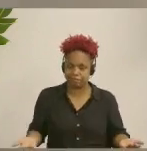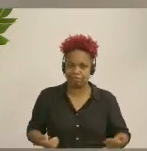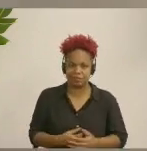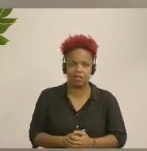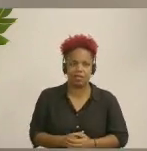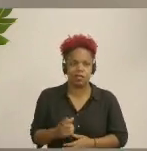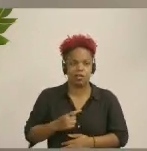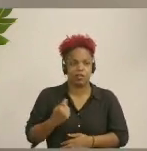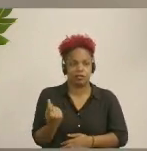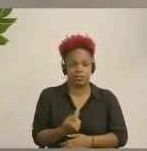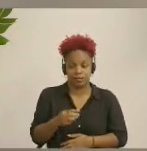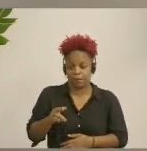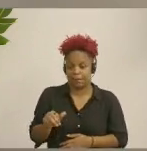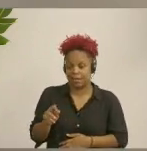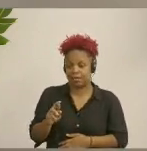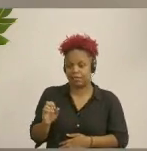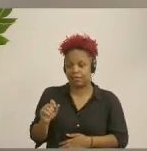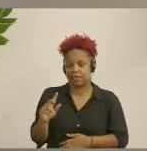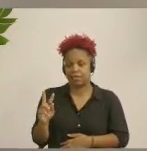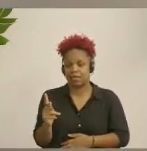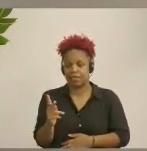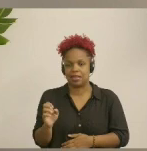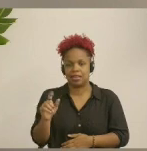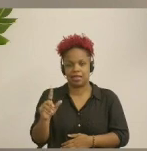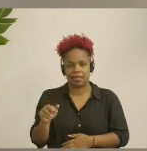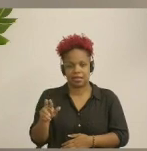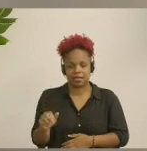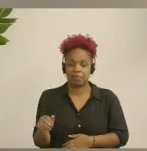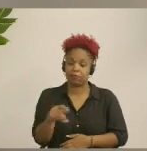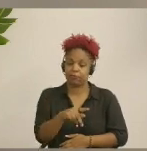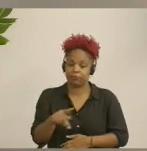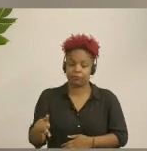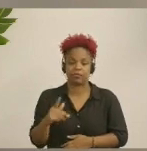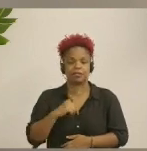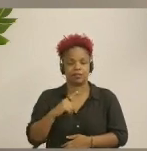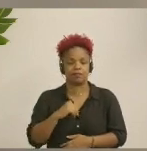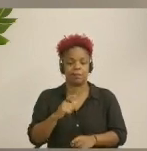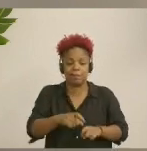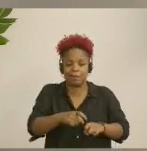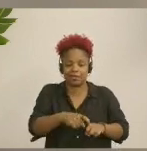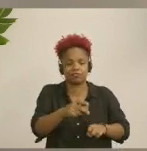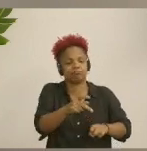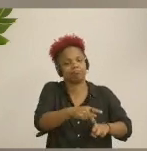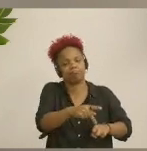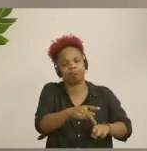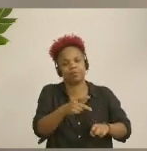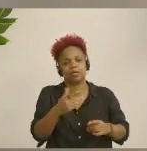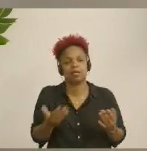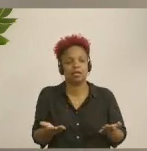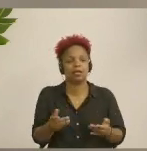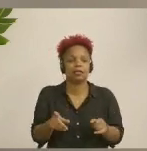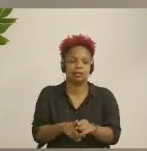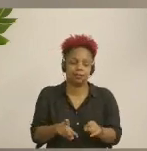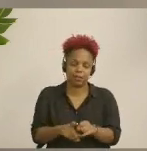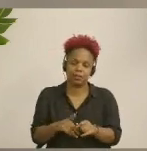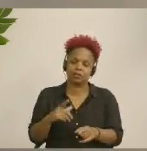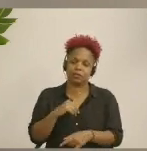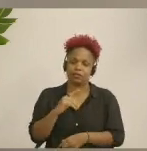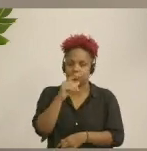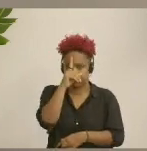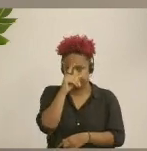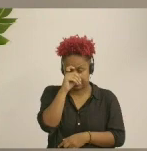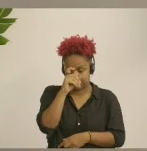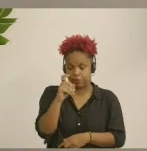who is professor of pediatrics and co-director at the Texas Children's Hospital Center for Vaccine Development at Baylor College of